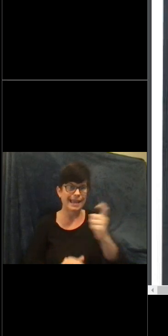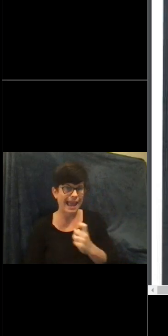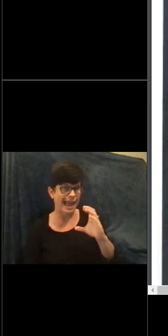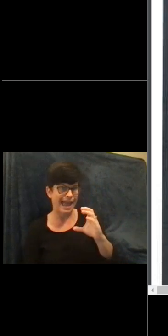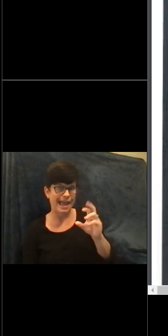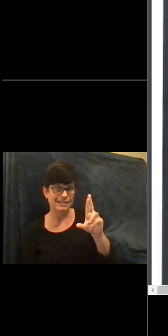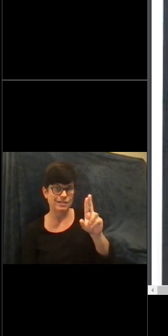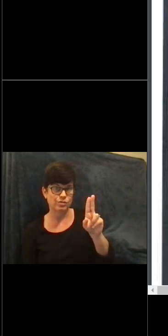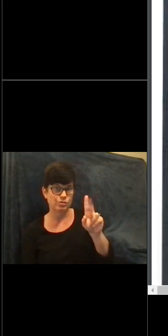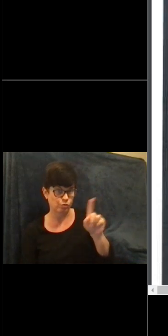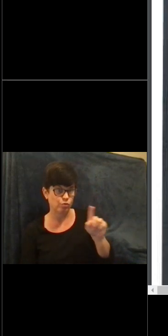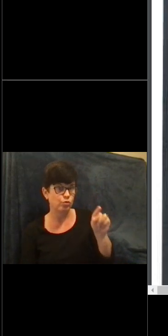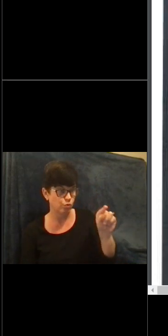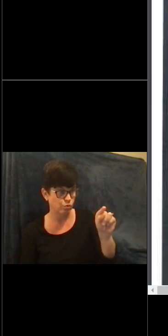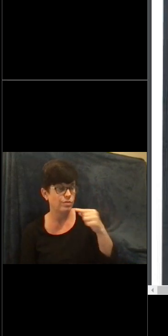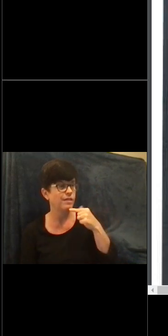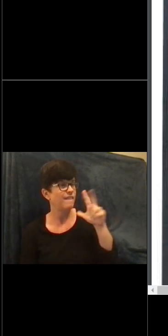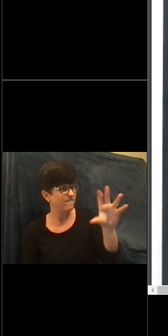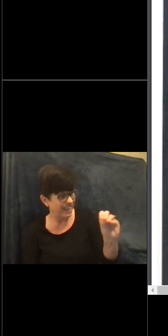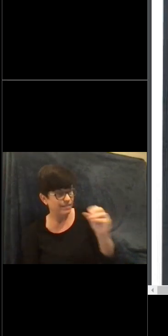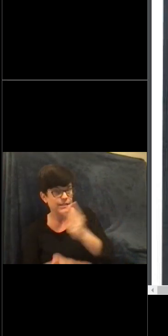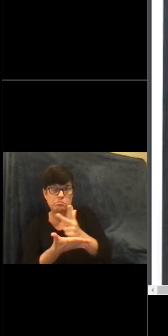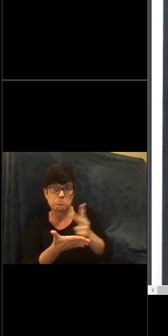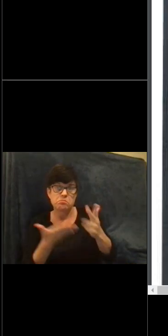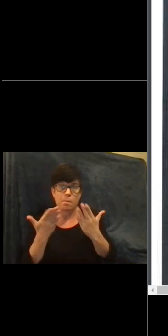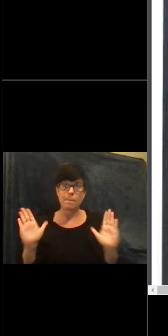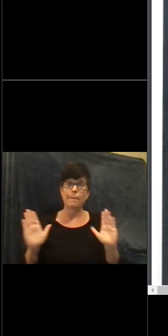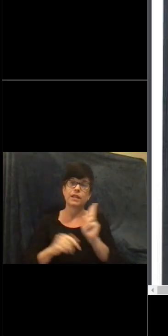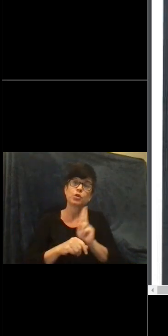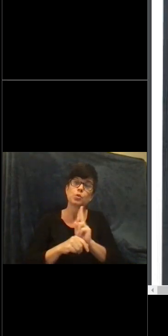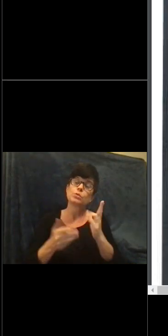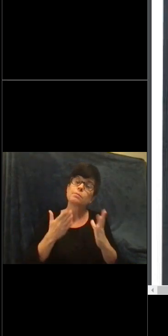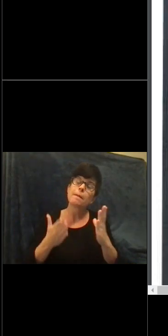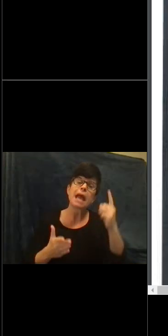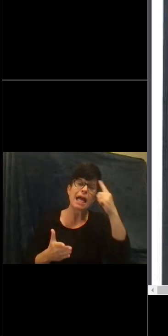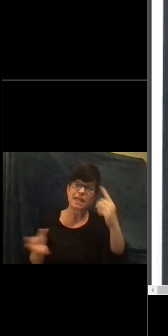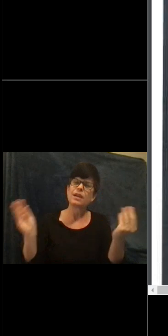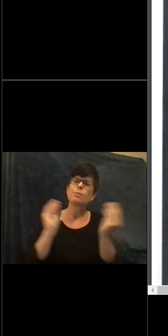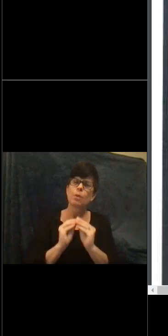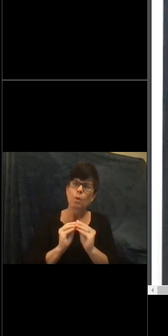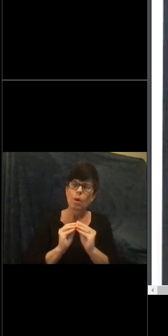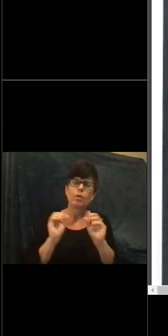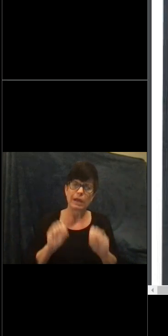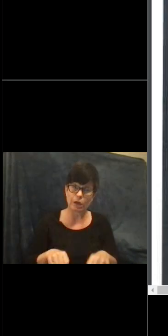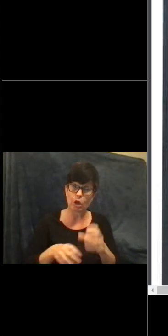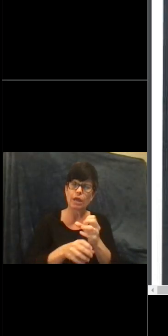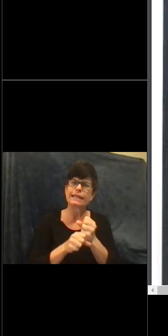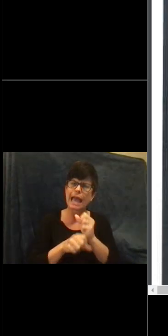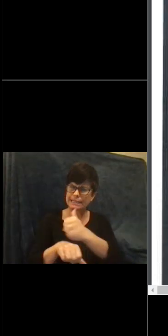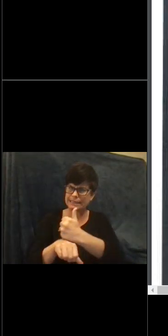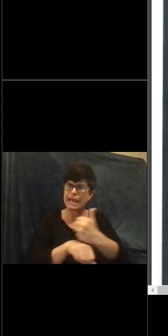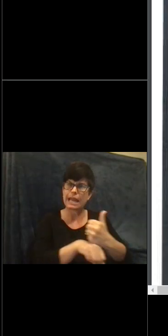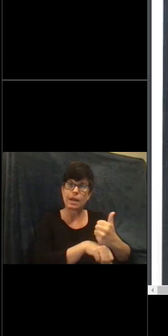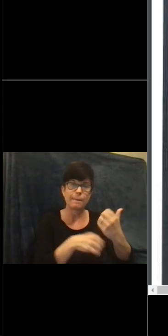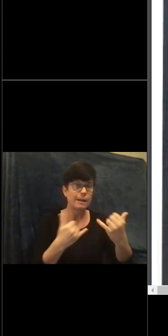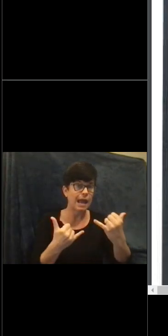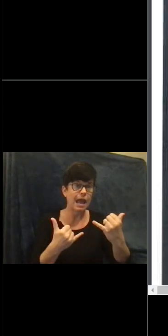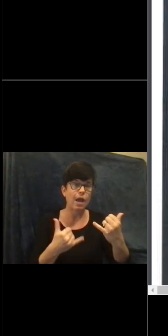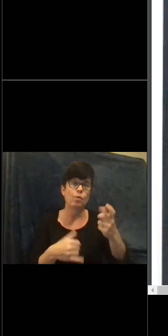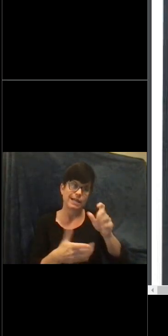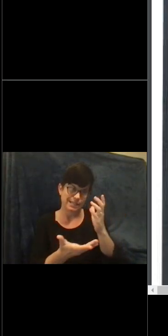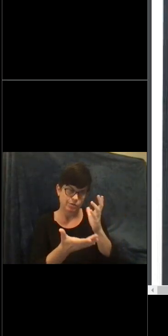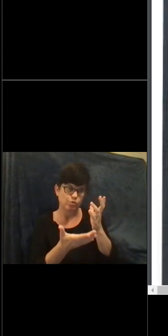more. Again, you know, there is going to be a difference in the site plan. And so we're discussing what's here now